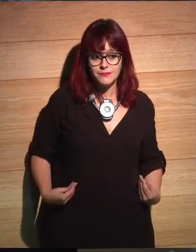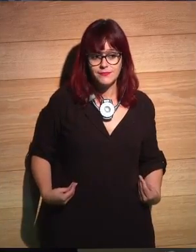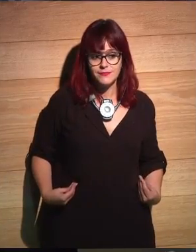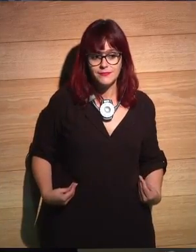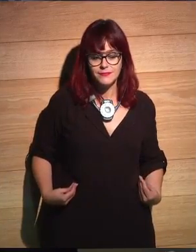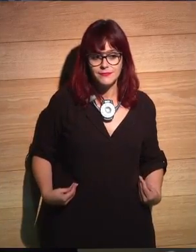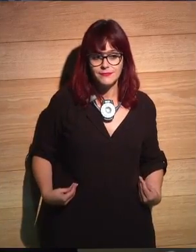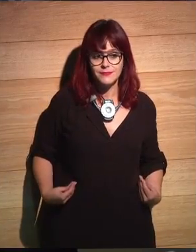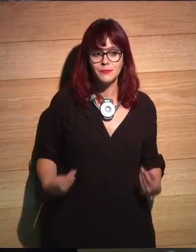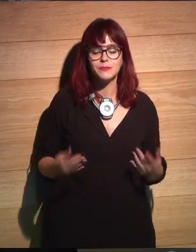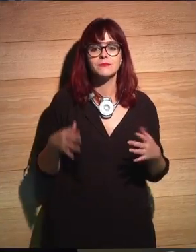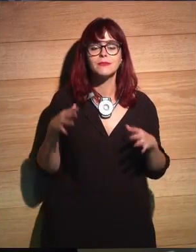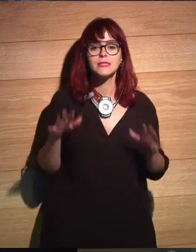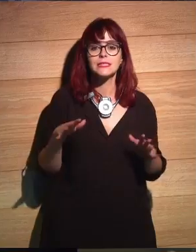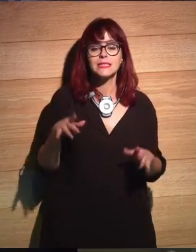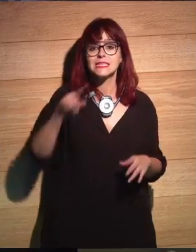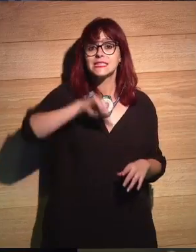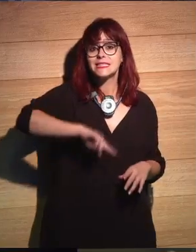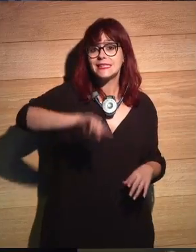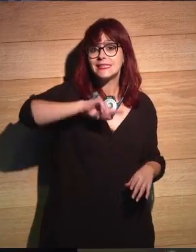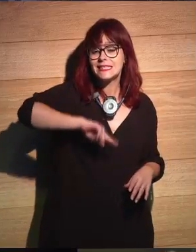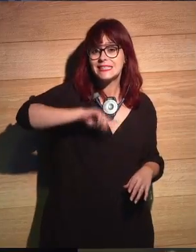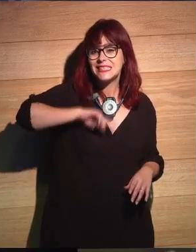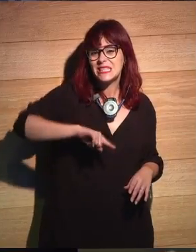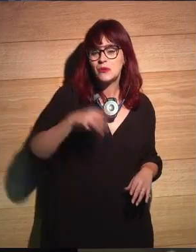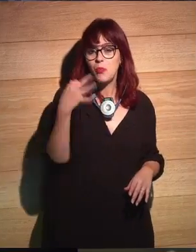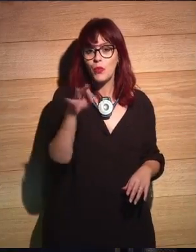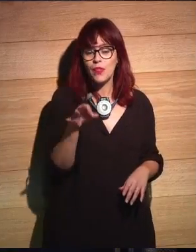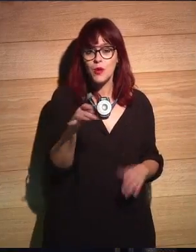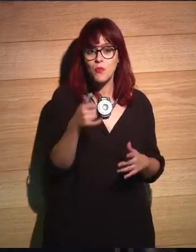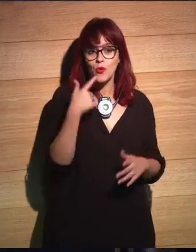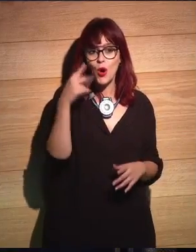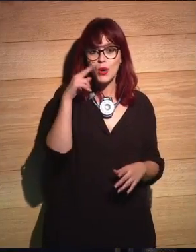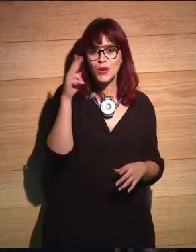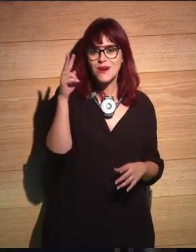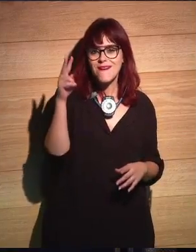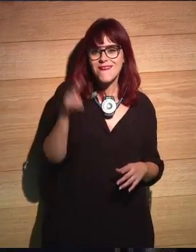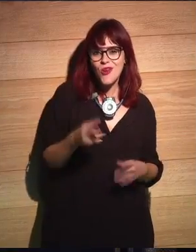I don't know, to feel some sort of recognition, maybe, to see someone who are